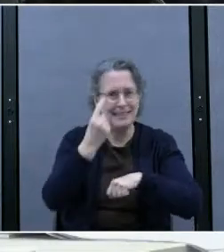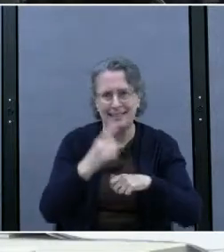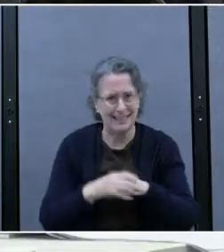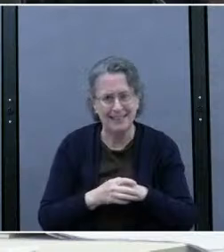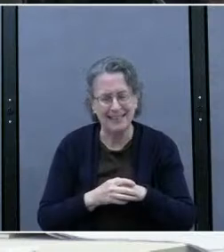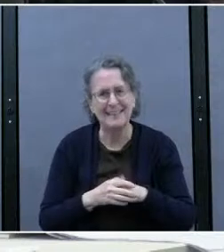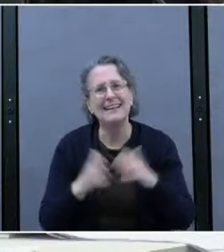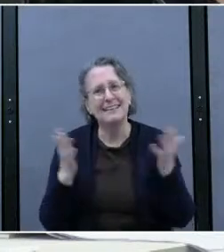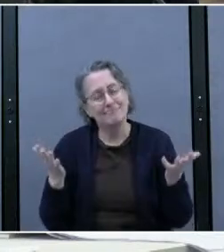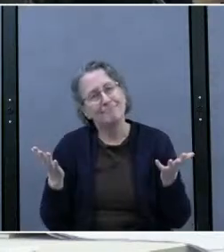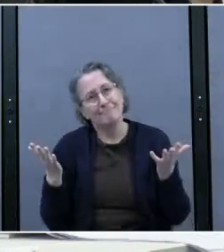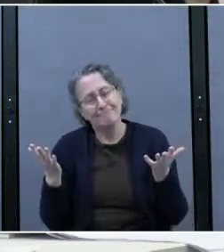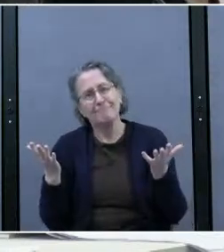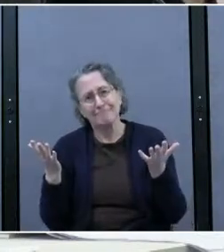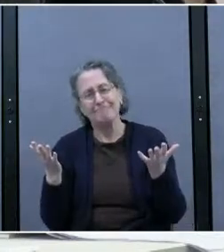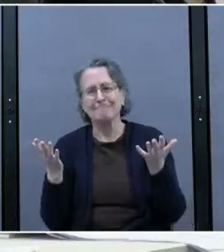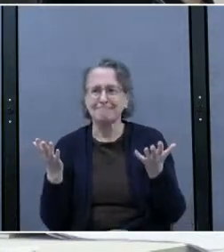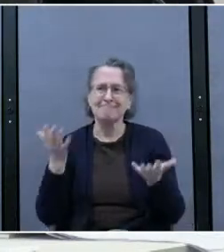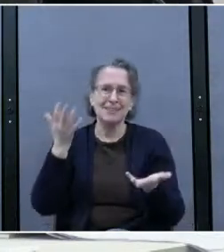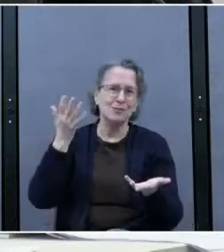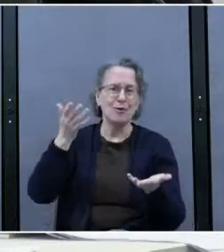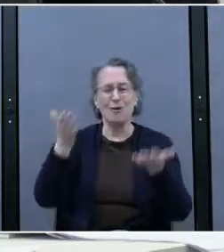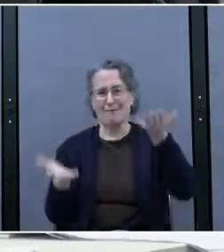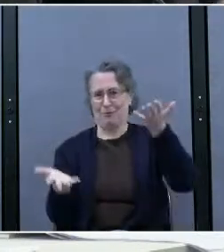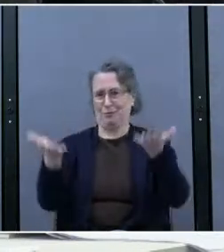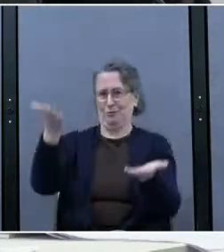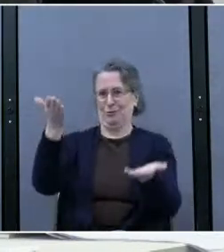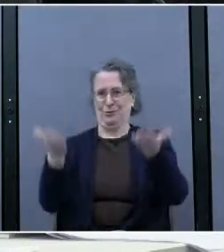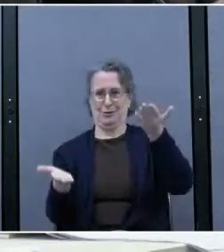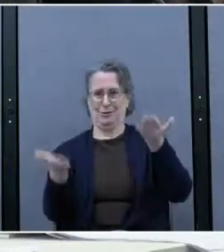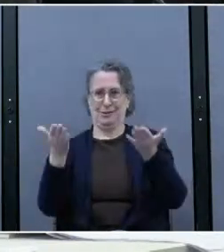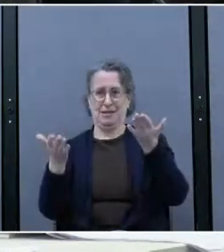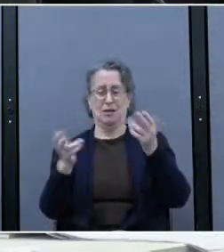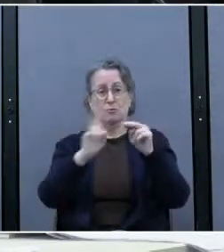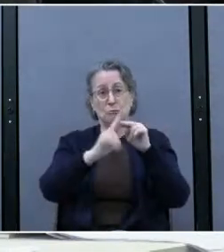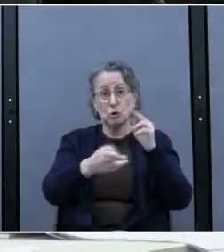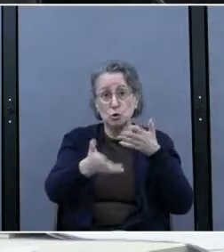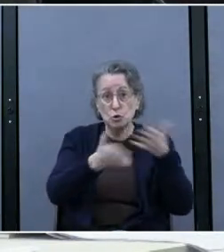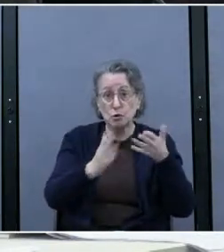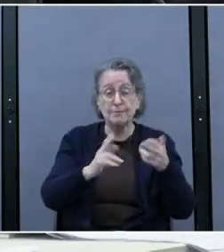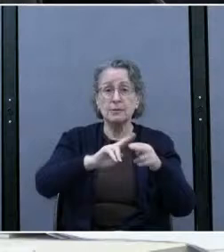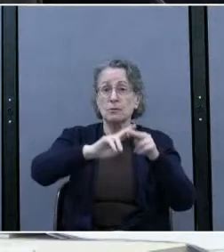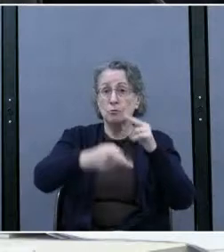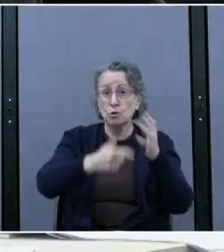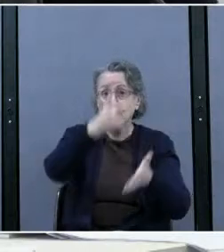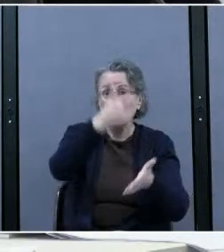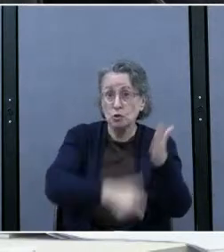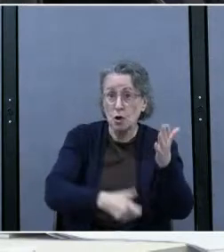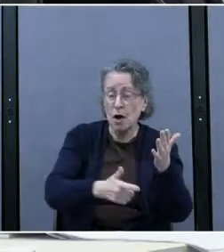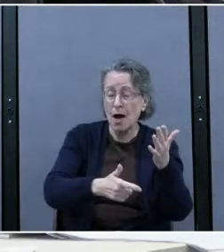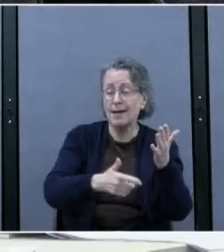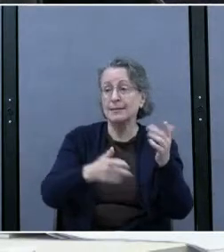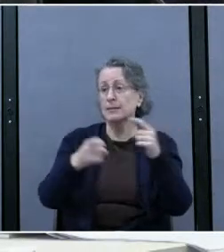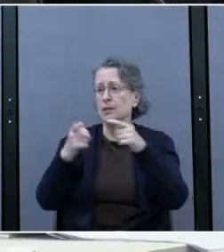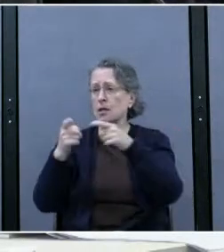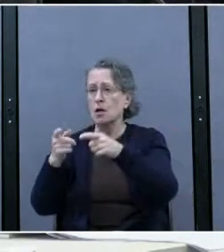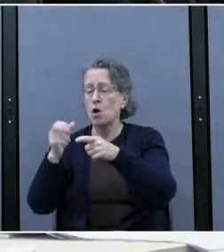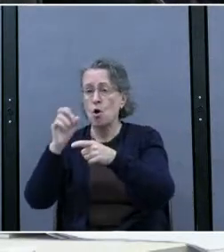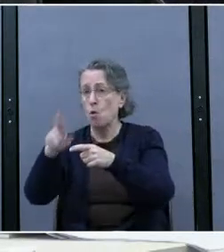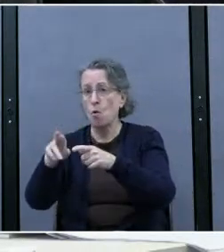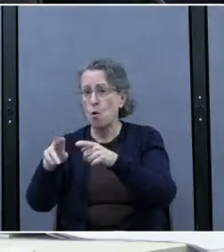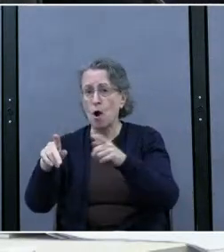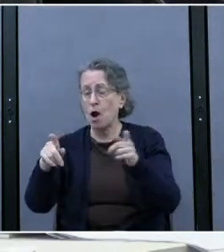would be kind of where you'd have to weigh, you know, do you want to take a chainsaw